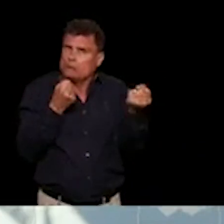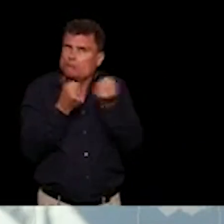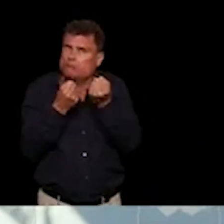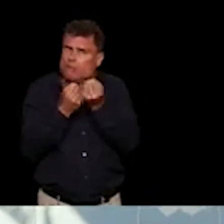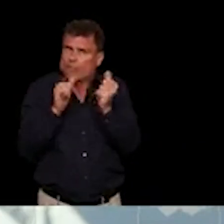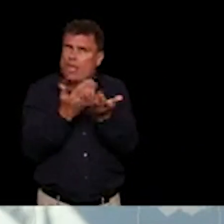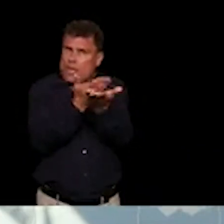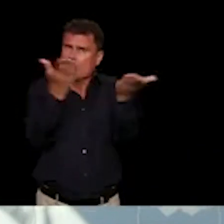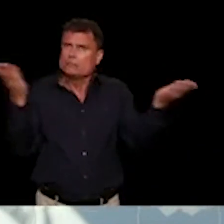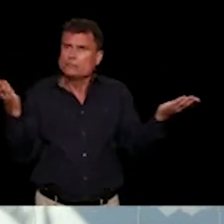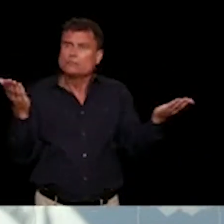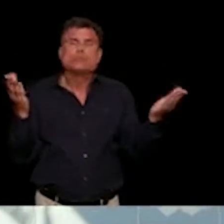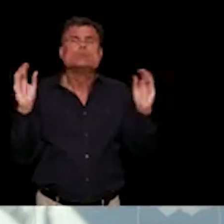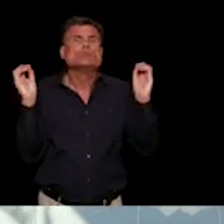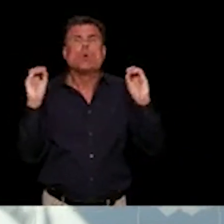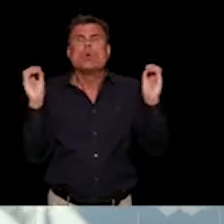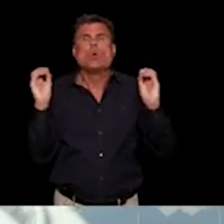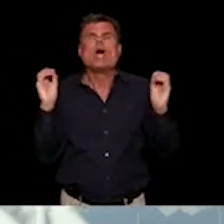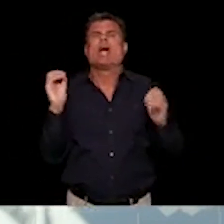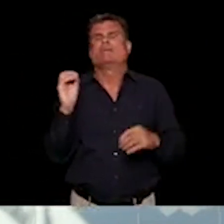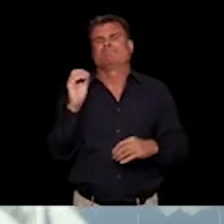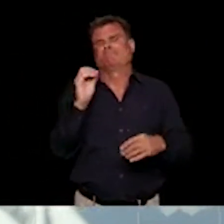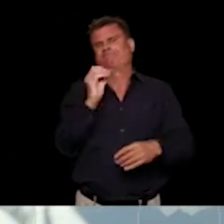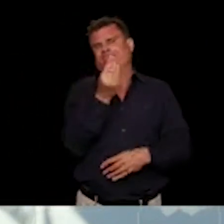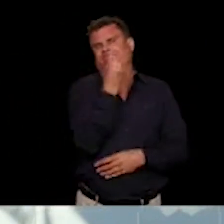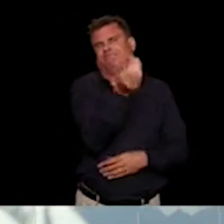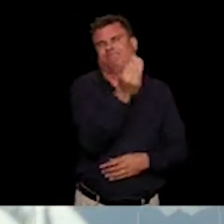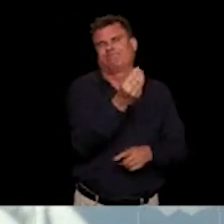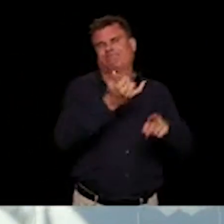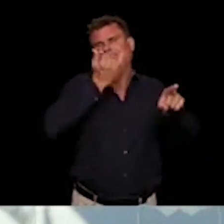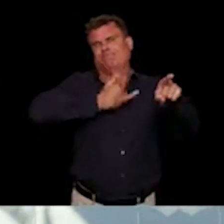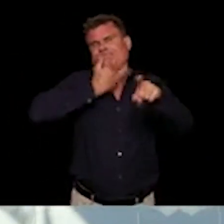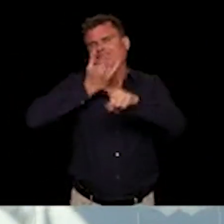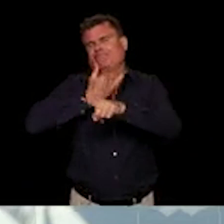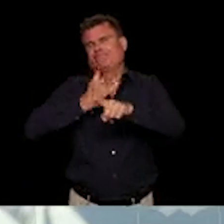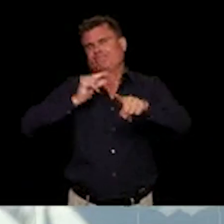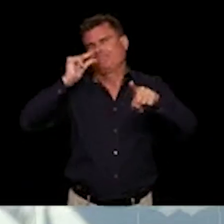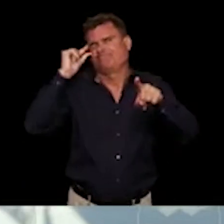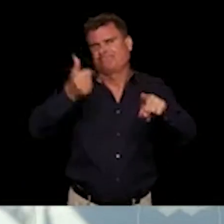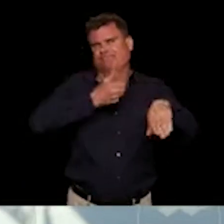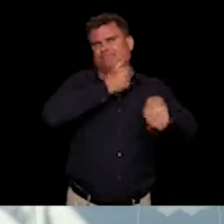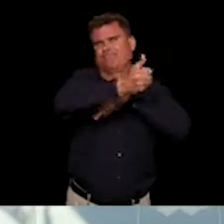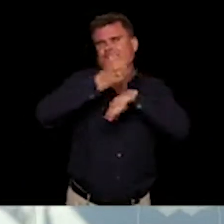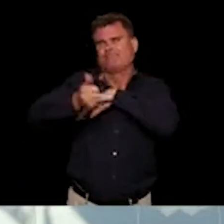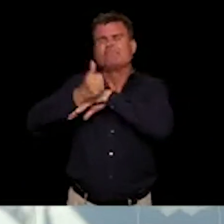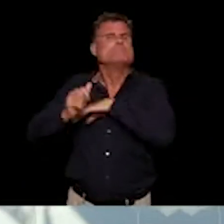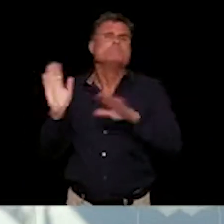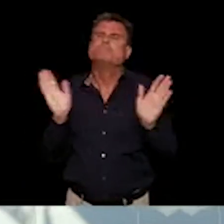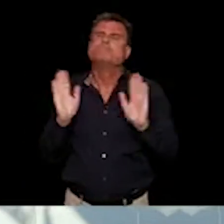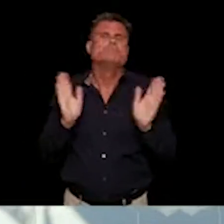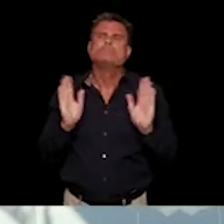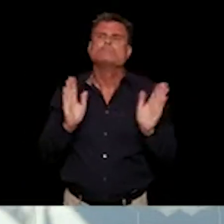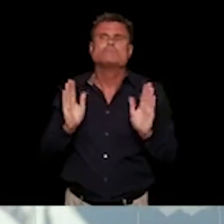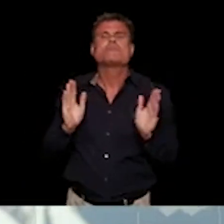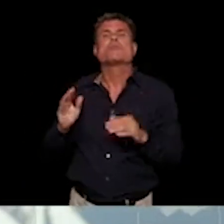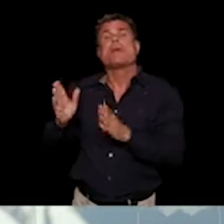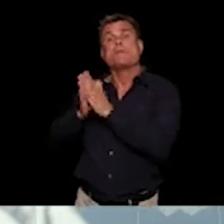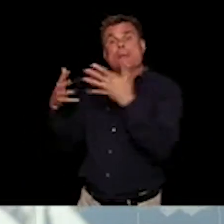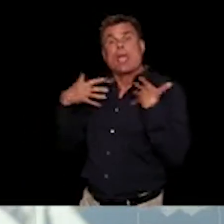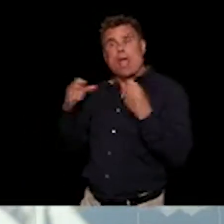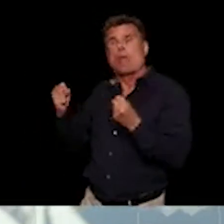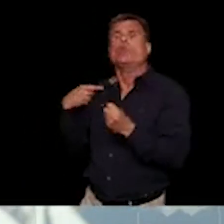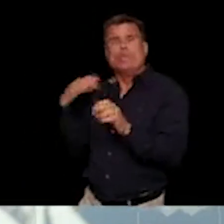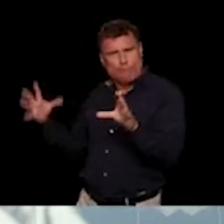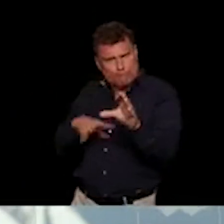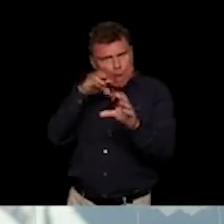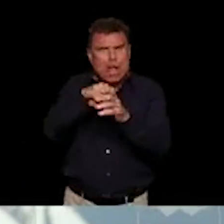stopping the spread and of enforcement, that is the most important thing we do. And it's extraordinary work being done by people in public health every